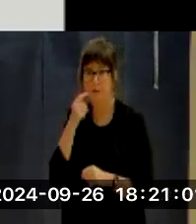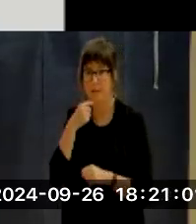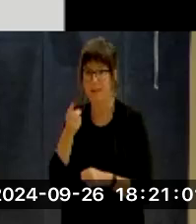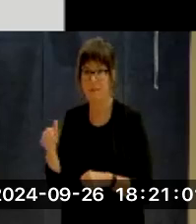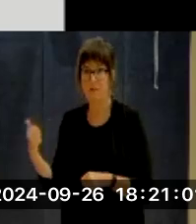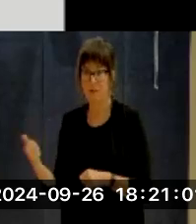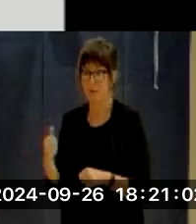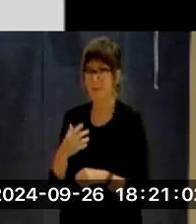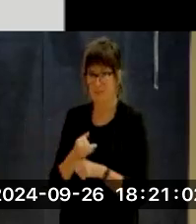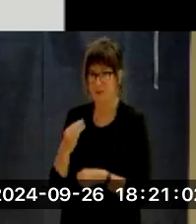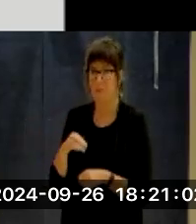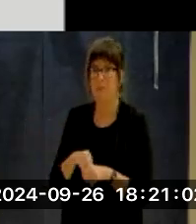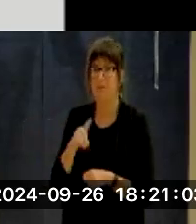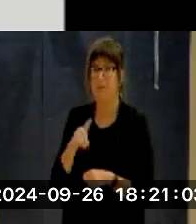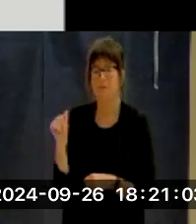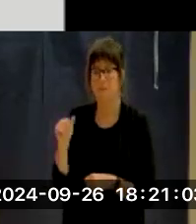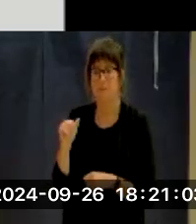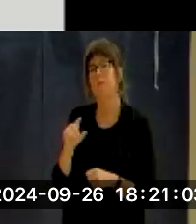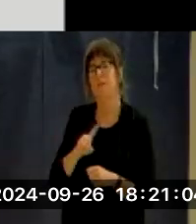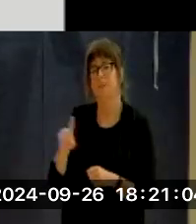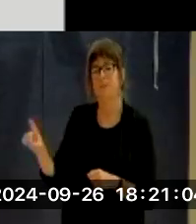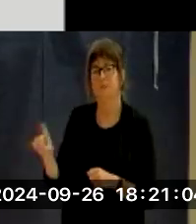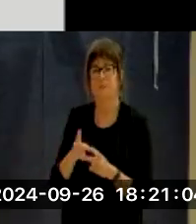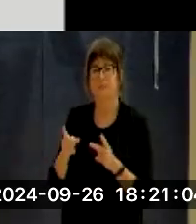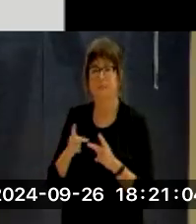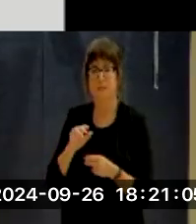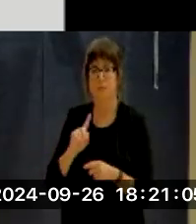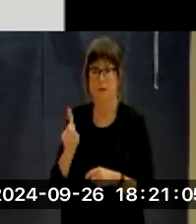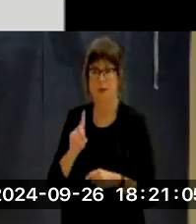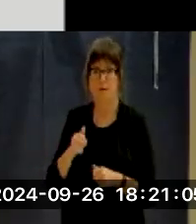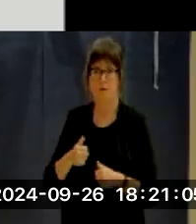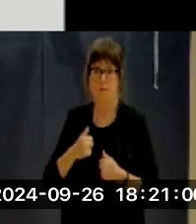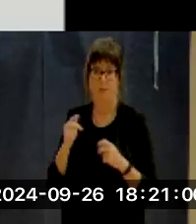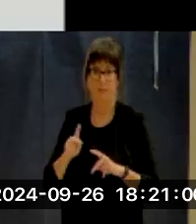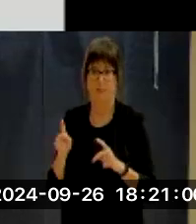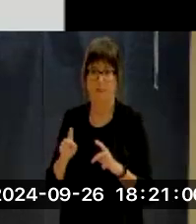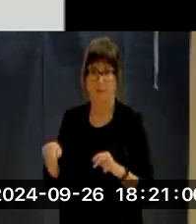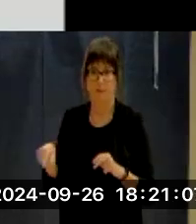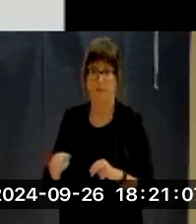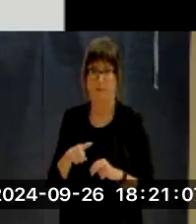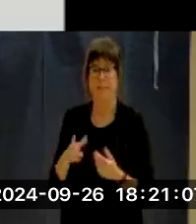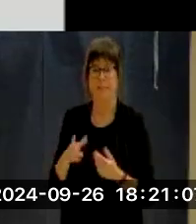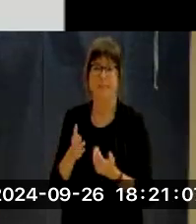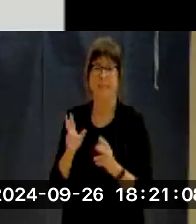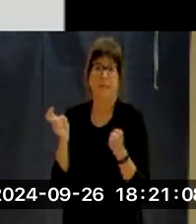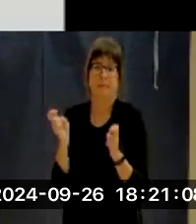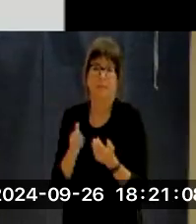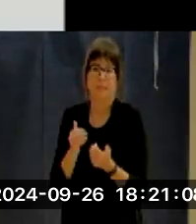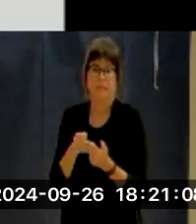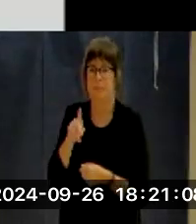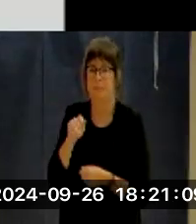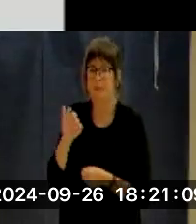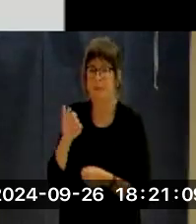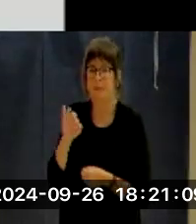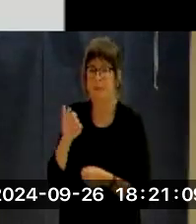in a developmental disability facilities where the residents are, quote, easy pickings, close